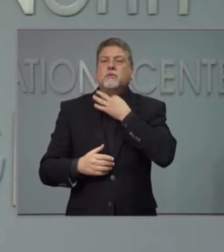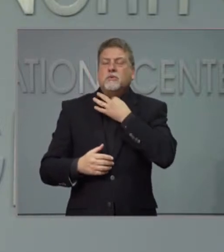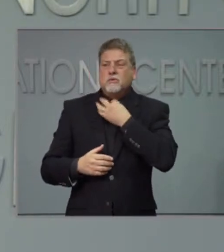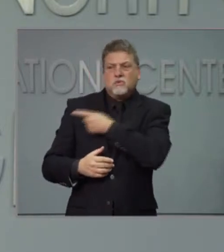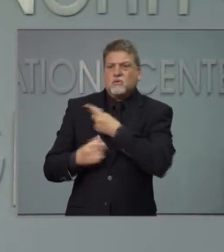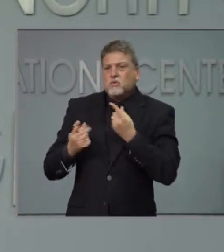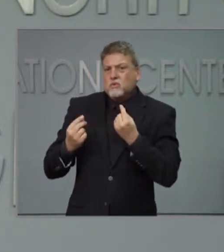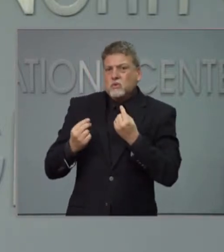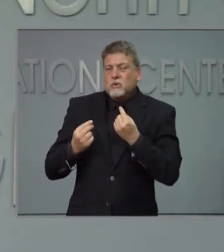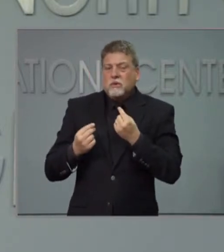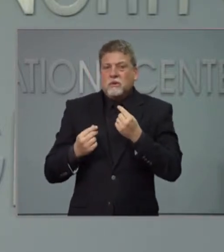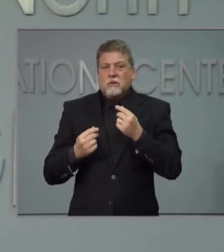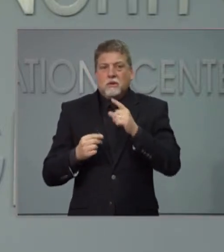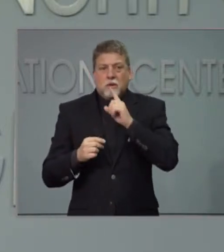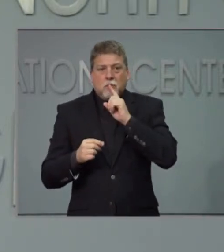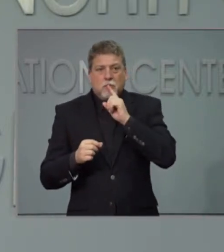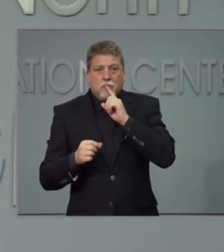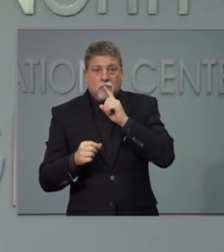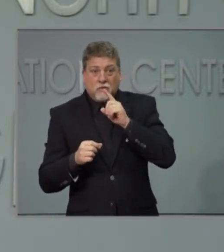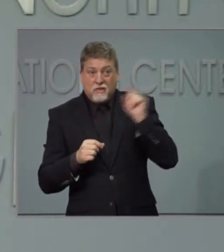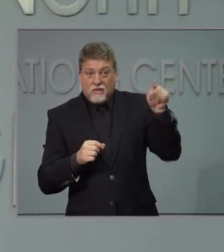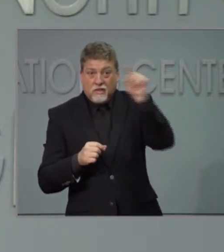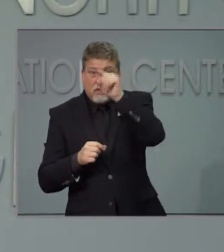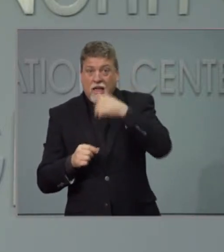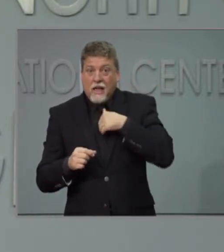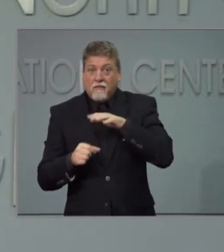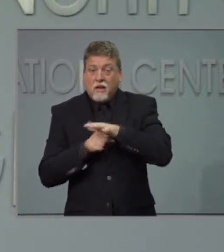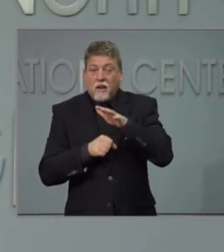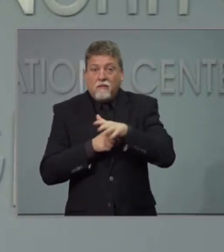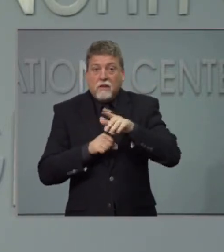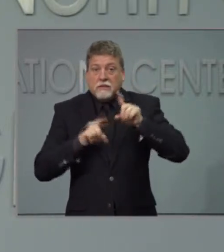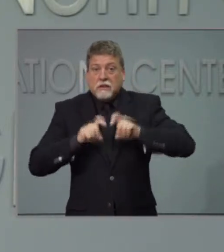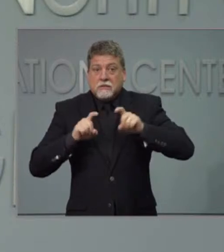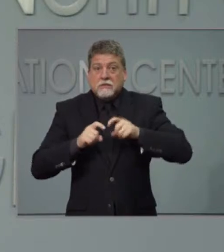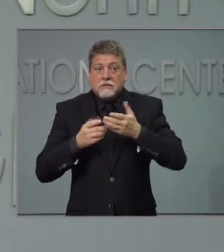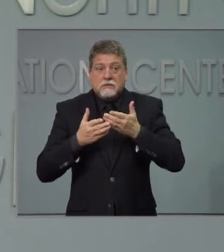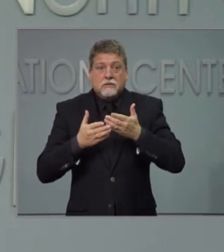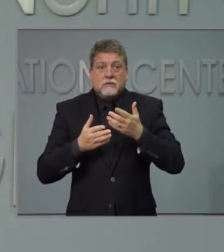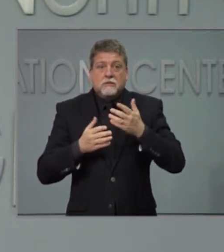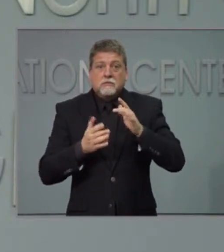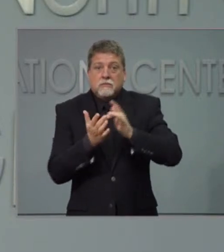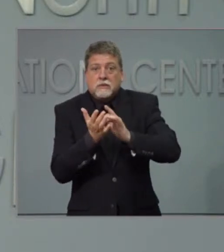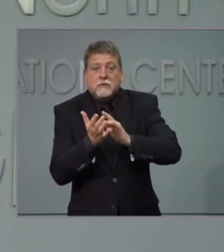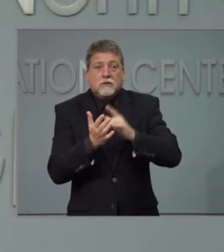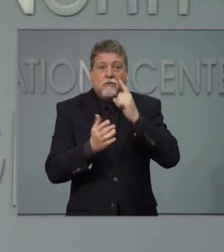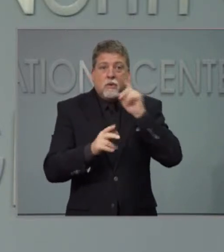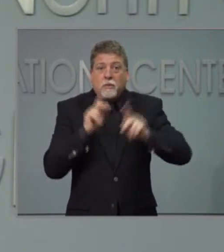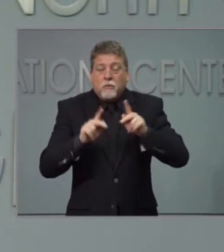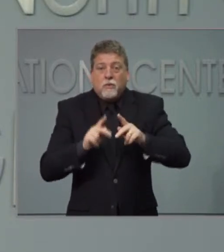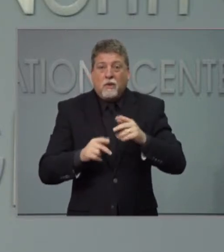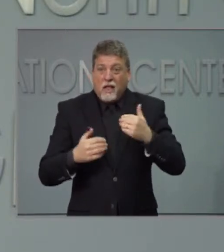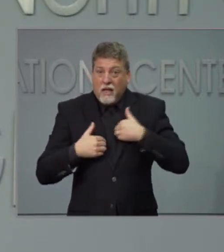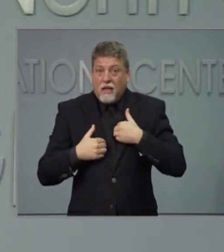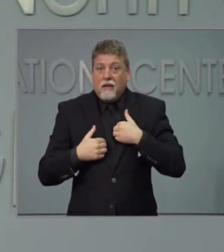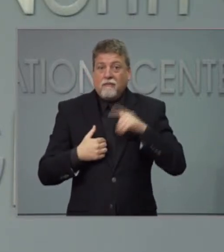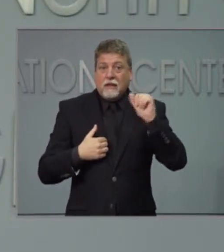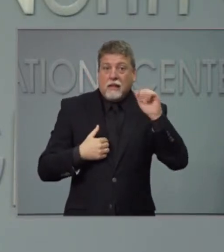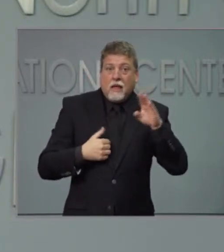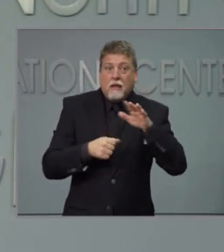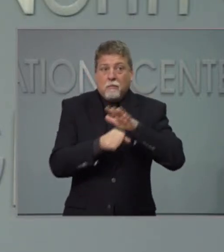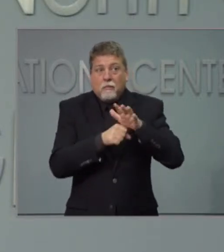has adequate access to being tested, making sure we don't run out of tests for people, and quick turnaround time for